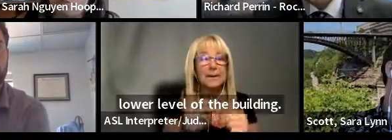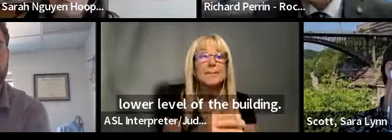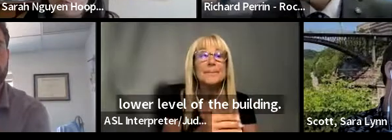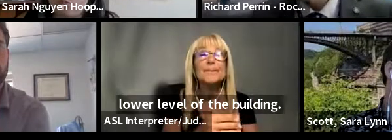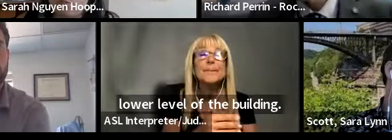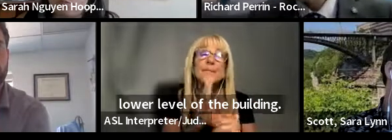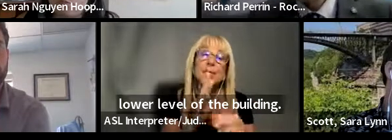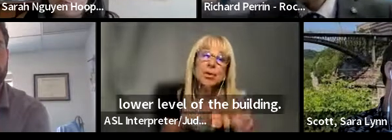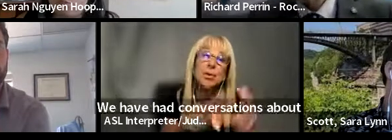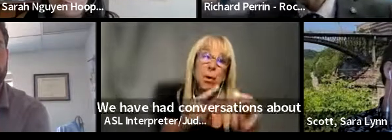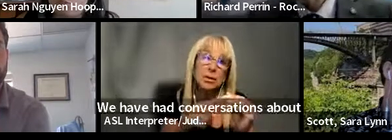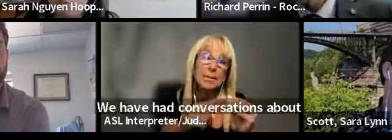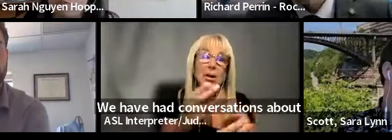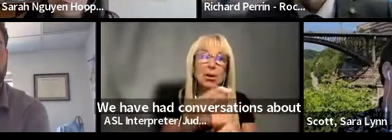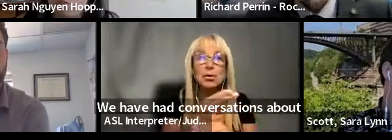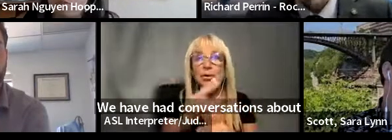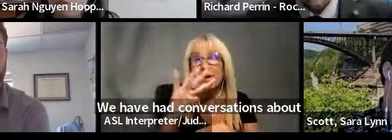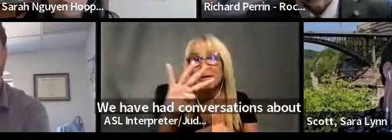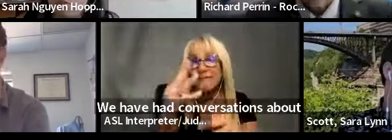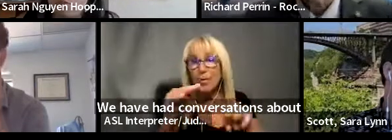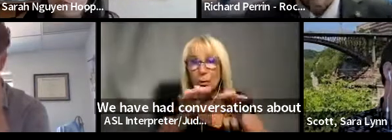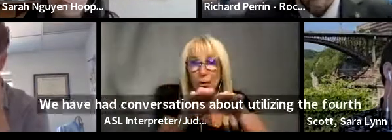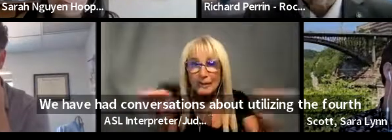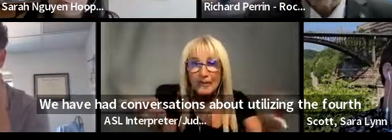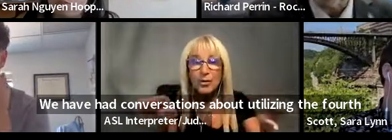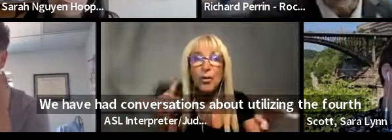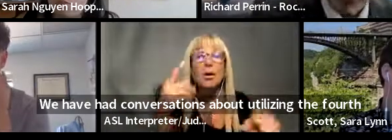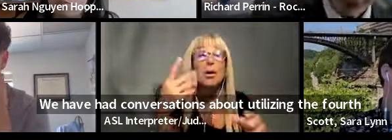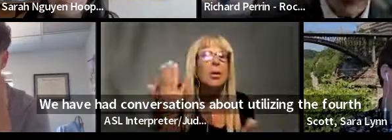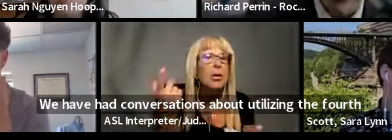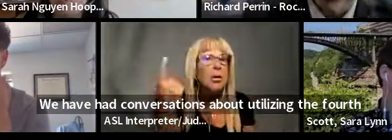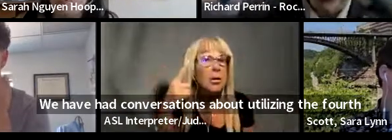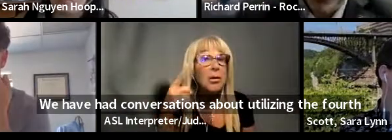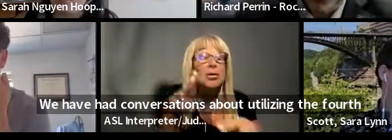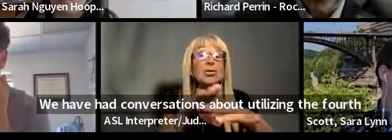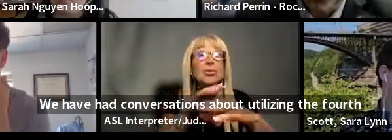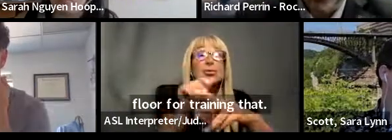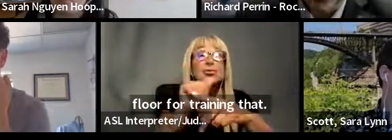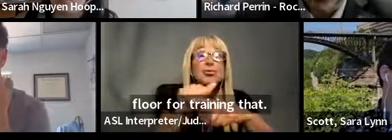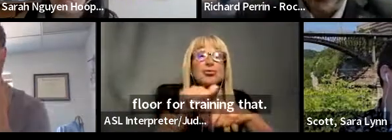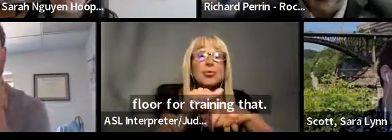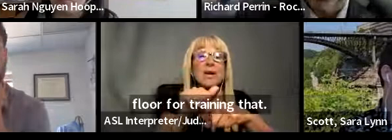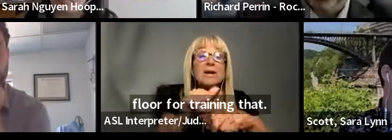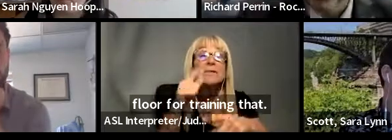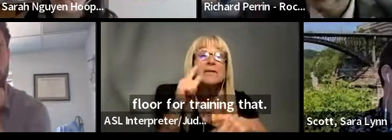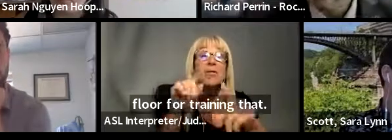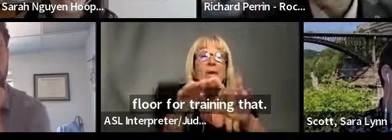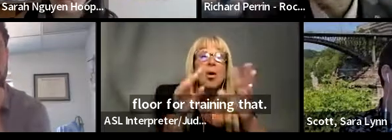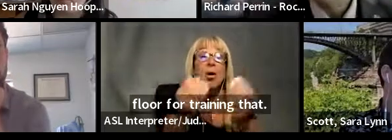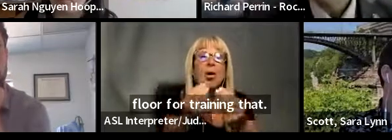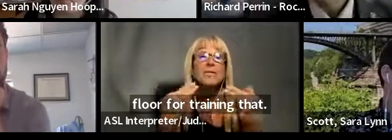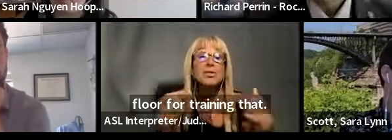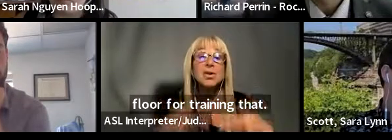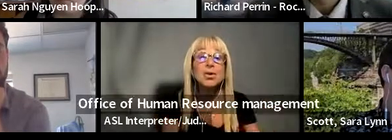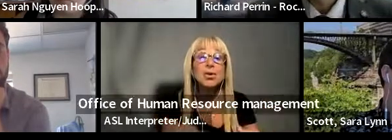utilizing the 4th floor for training. That Office of Human Resource Management is looking for a training